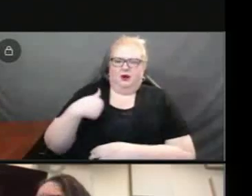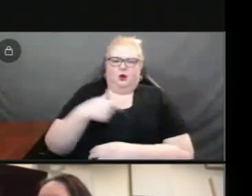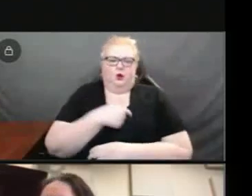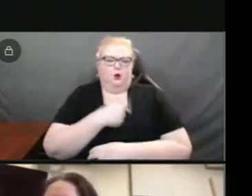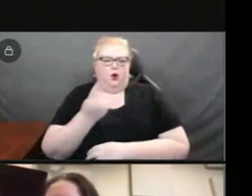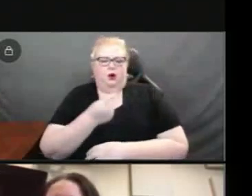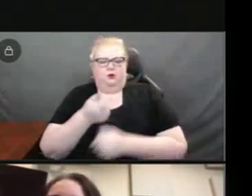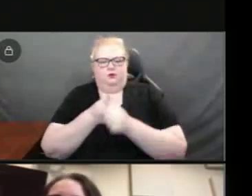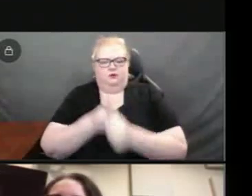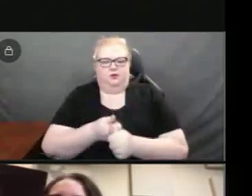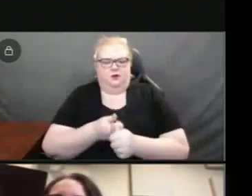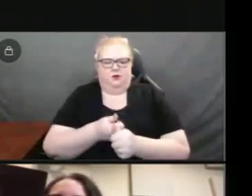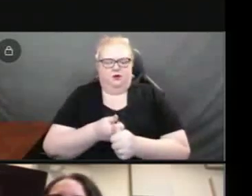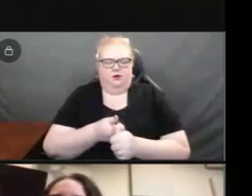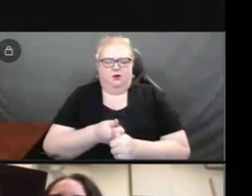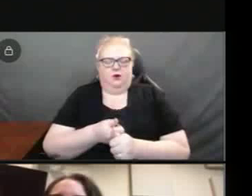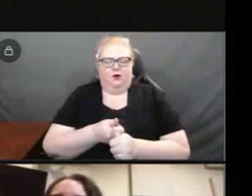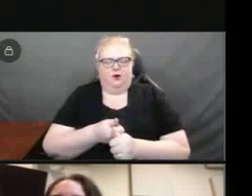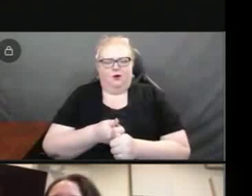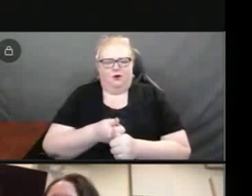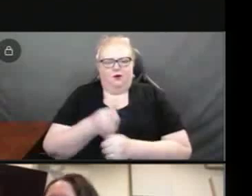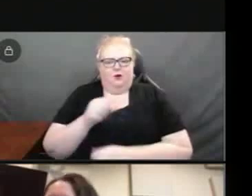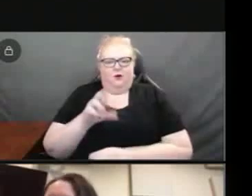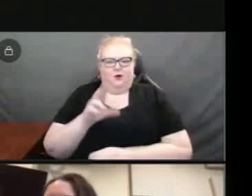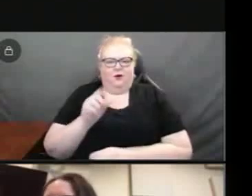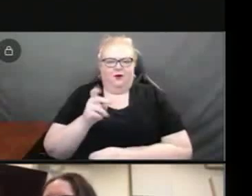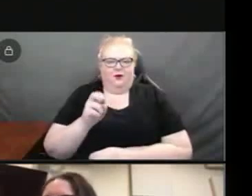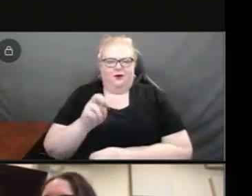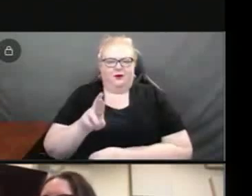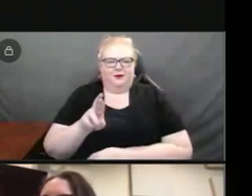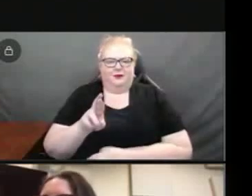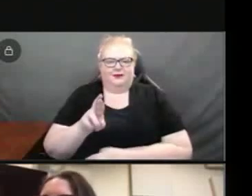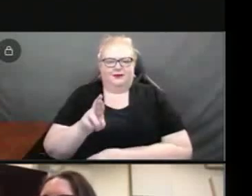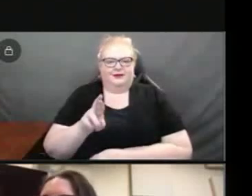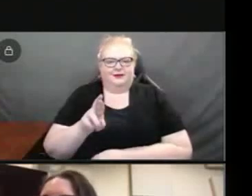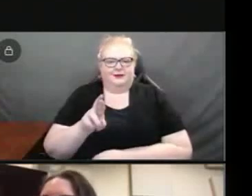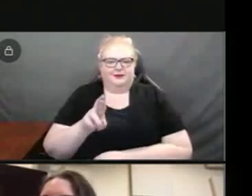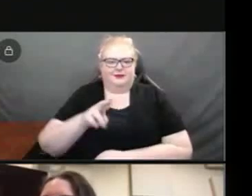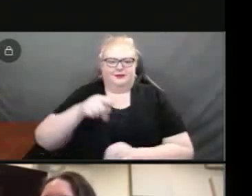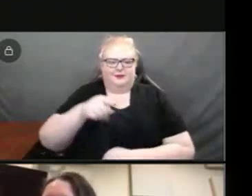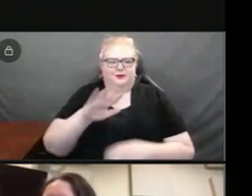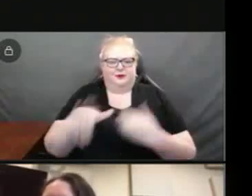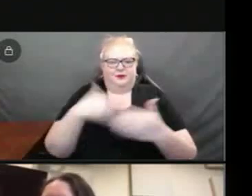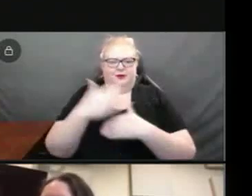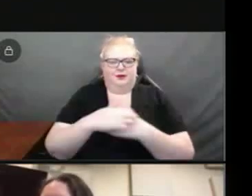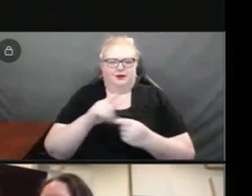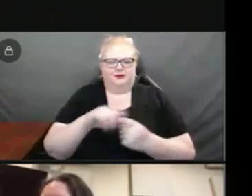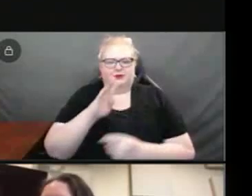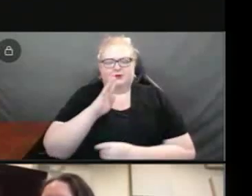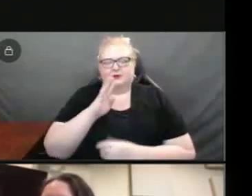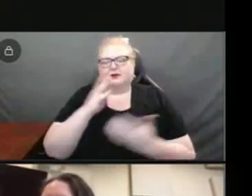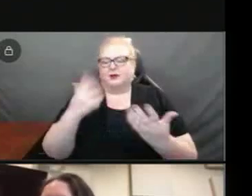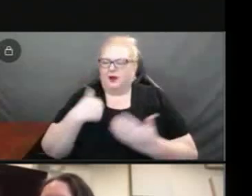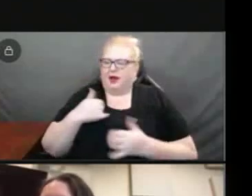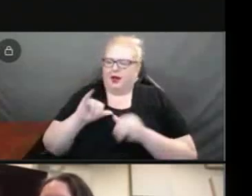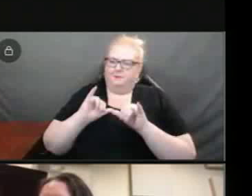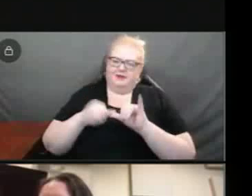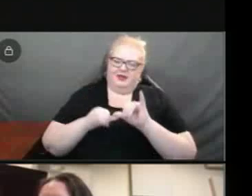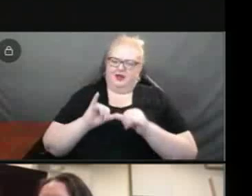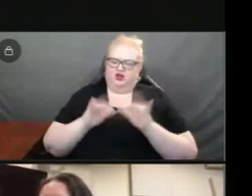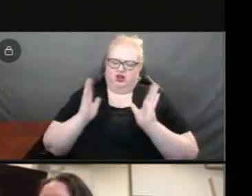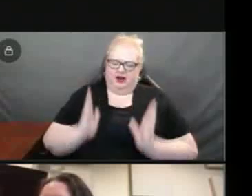order, and so you're next to speak. I'm the engineer for the